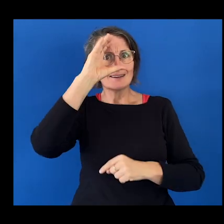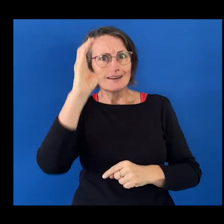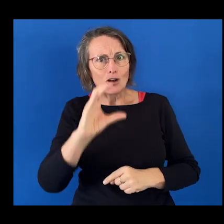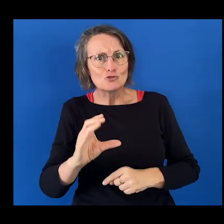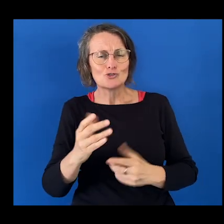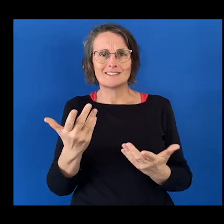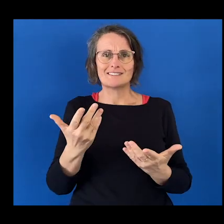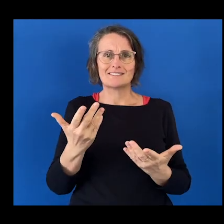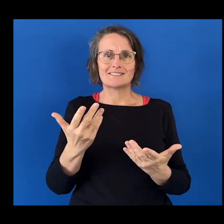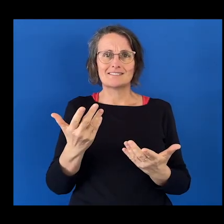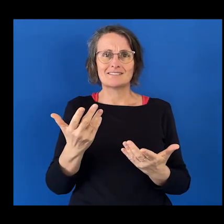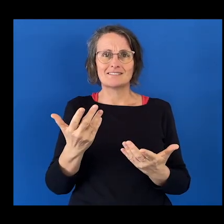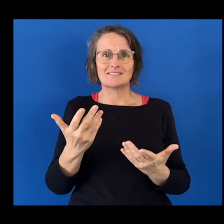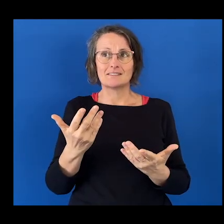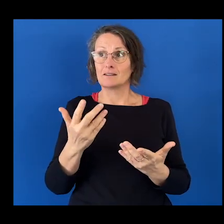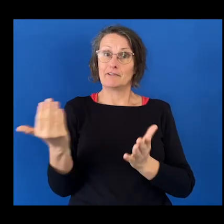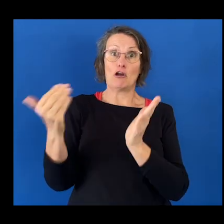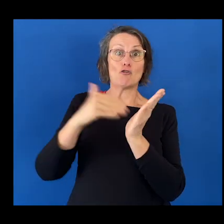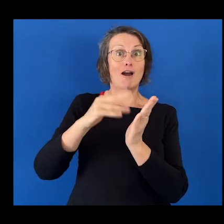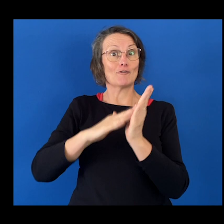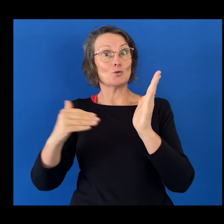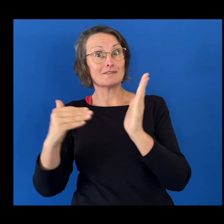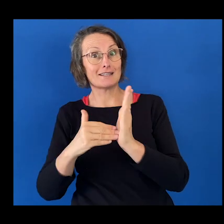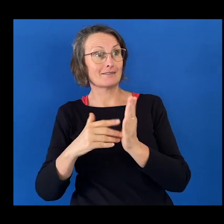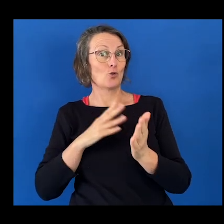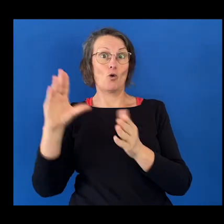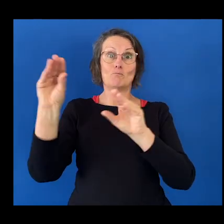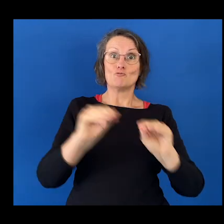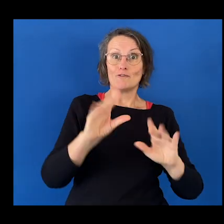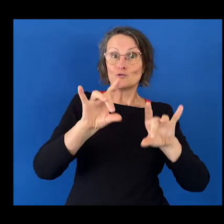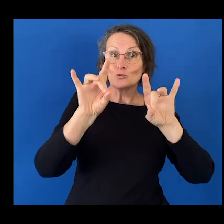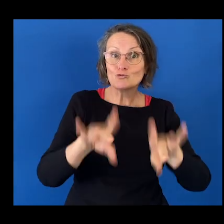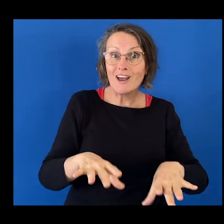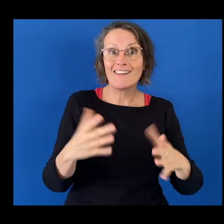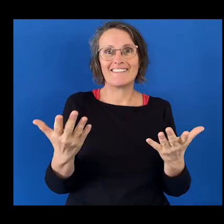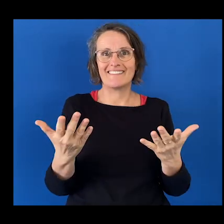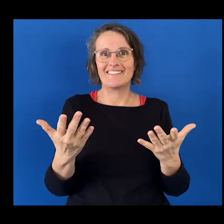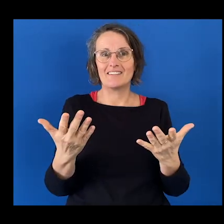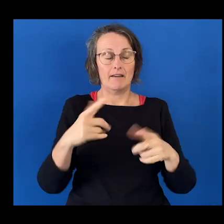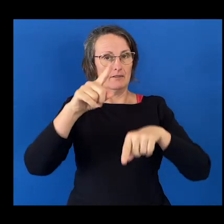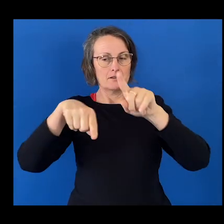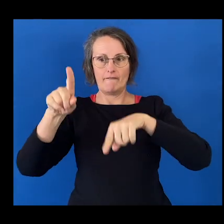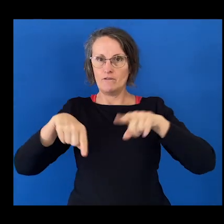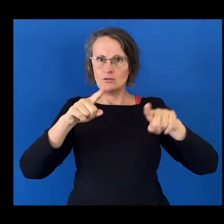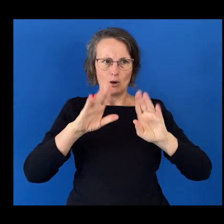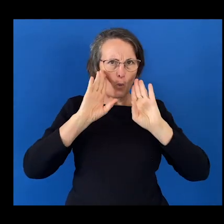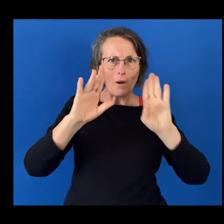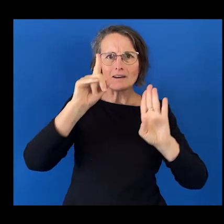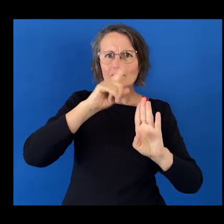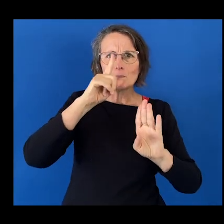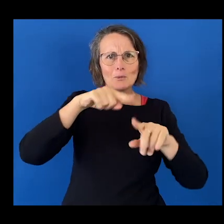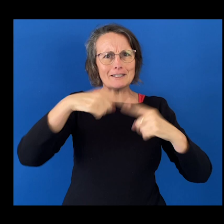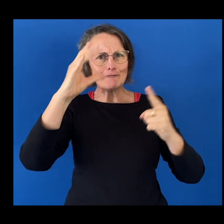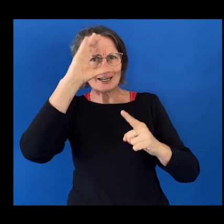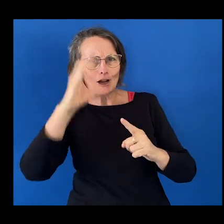across continents and fetch up in places like New Zealand and Australia and other places, these wonderful people who come